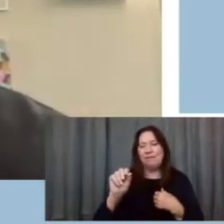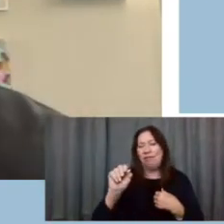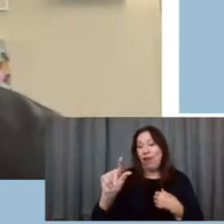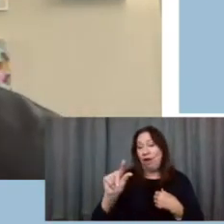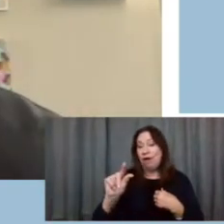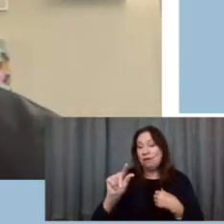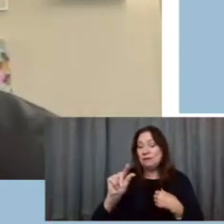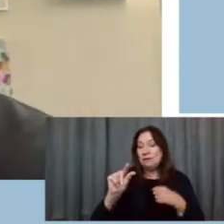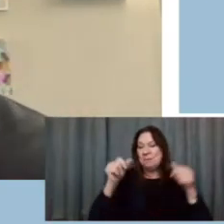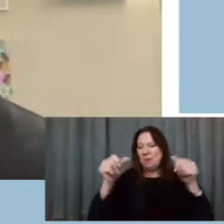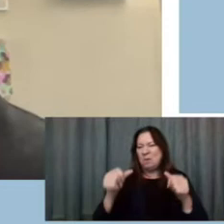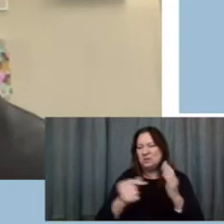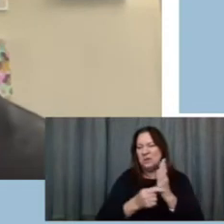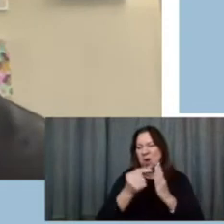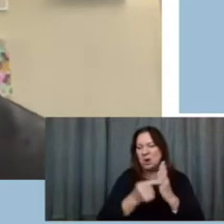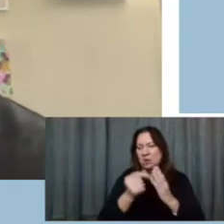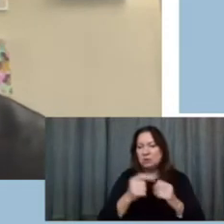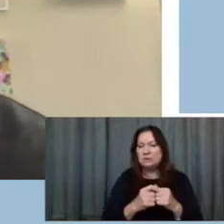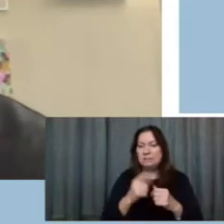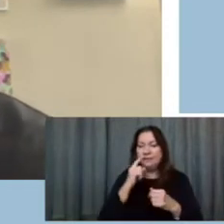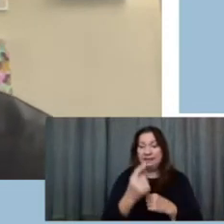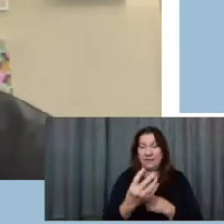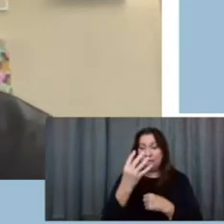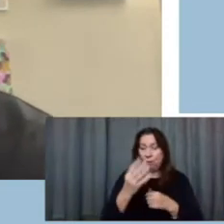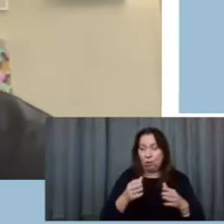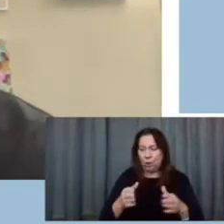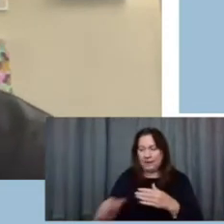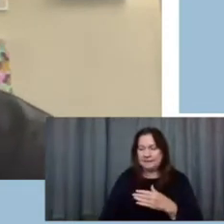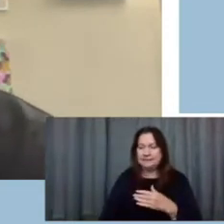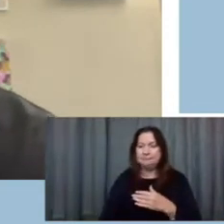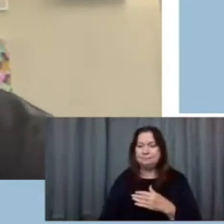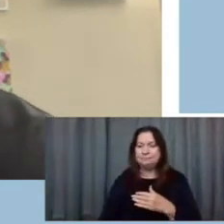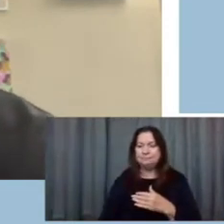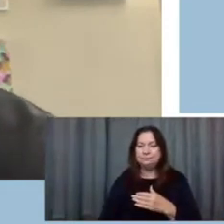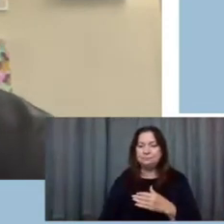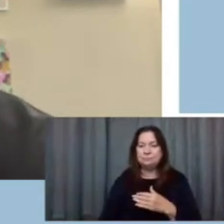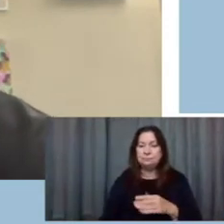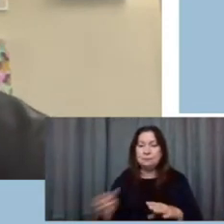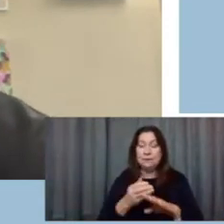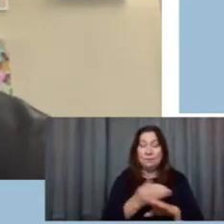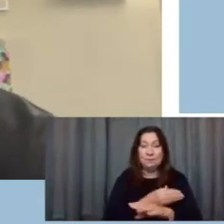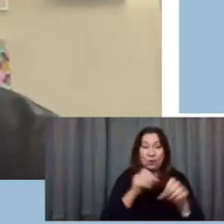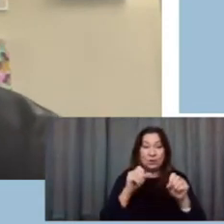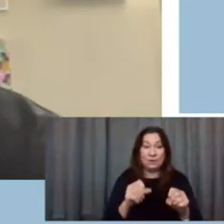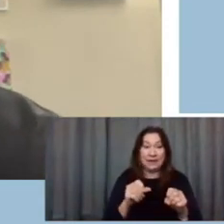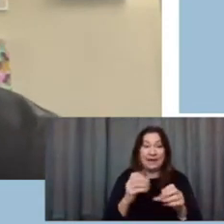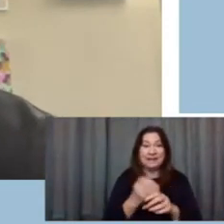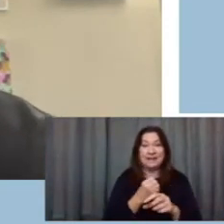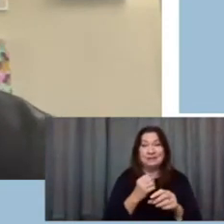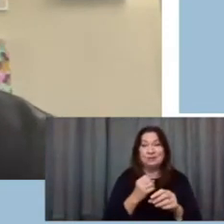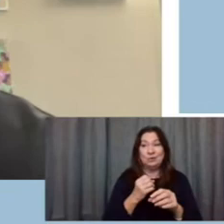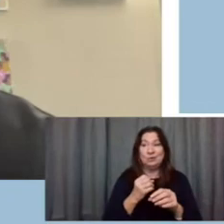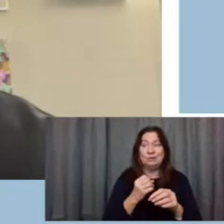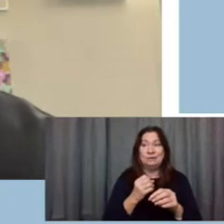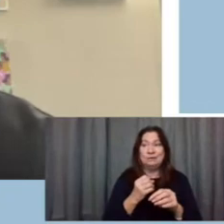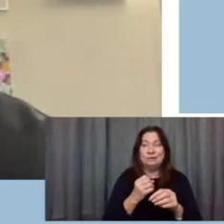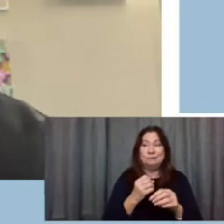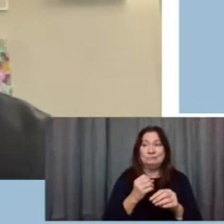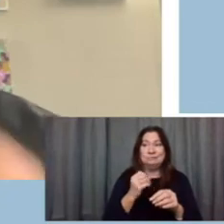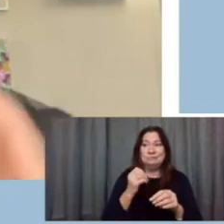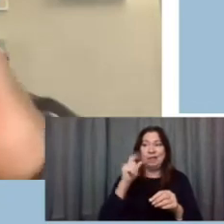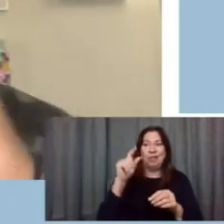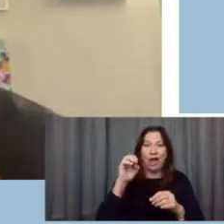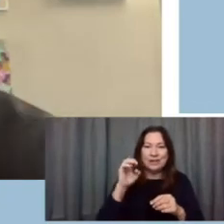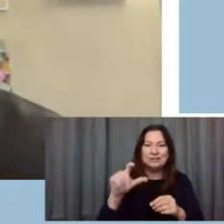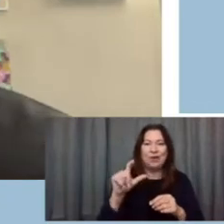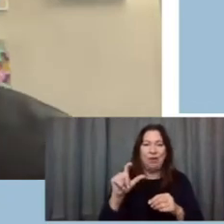But I think there's 4 ways to think about this. And before you can get to kind of the methodological points, there's kind